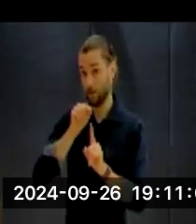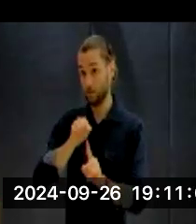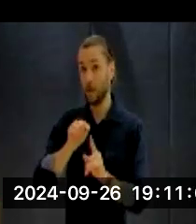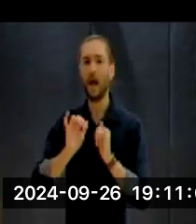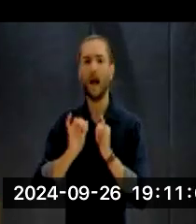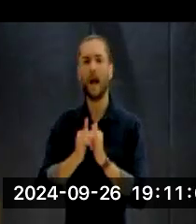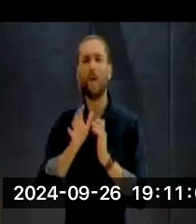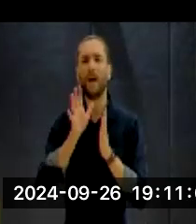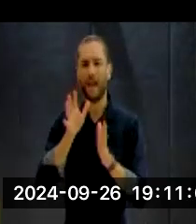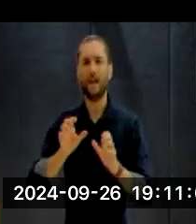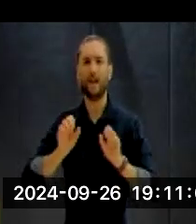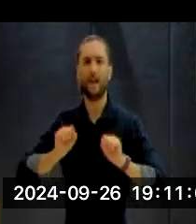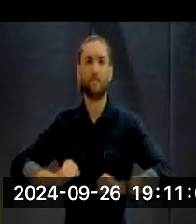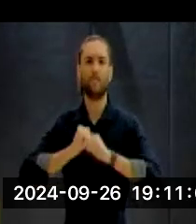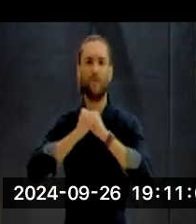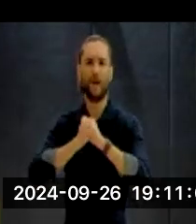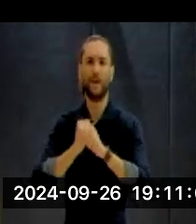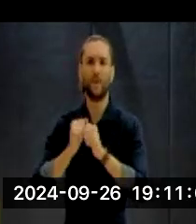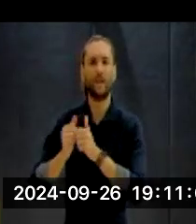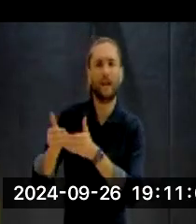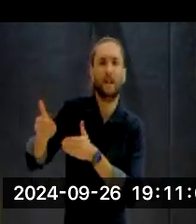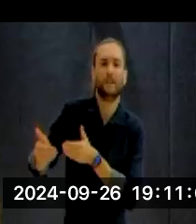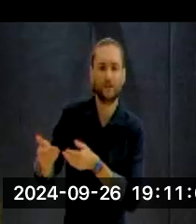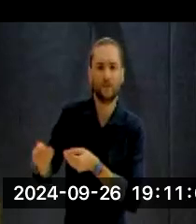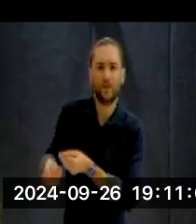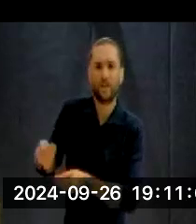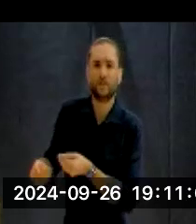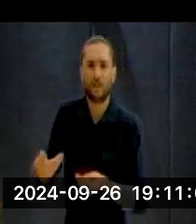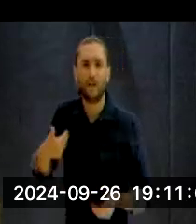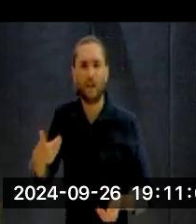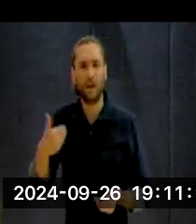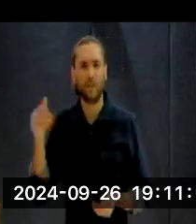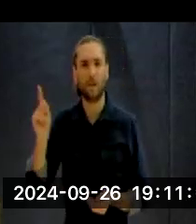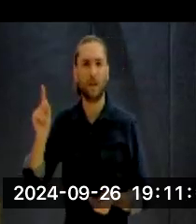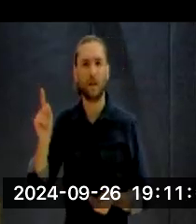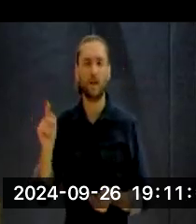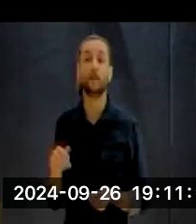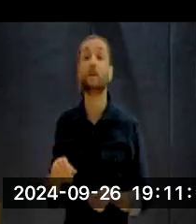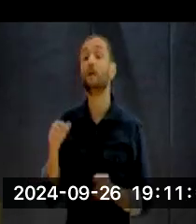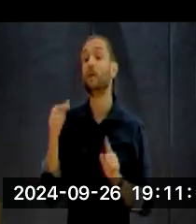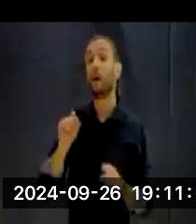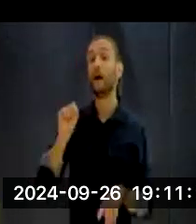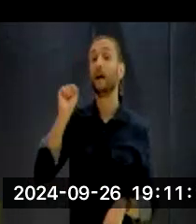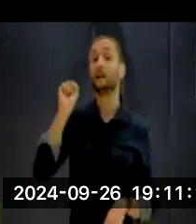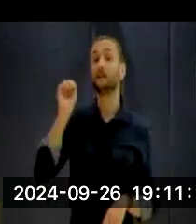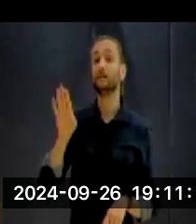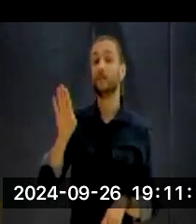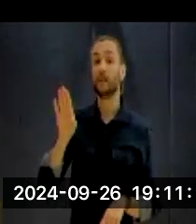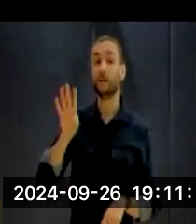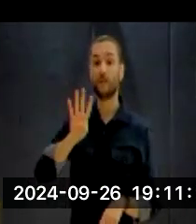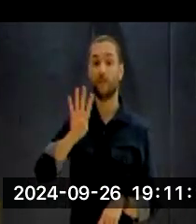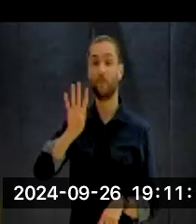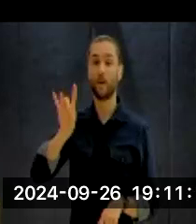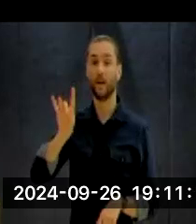hate with the younger generation, right? So SB 48, the